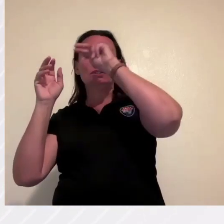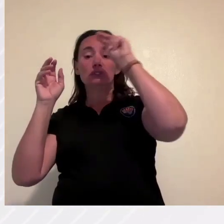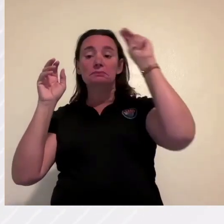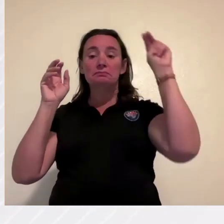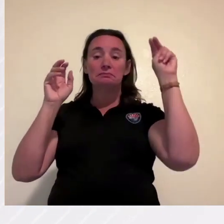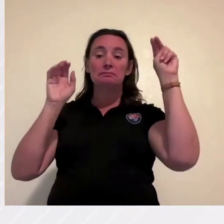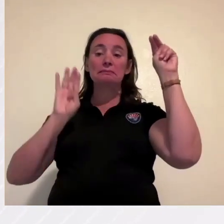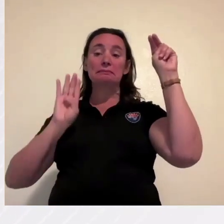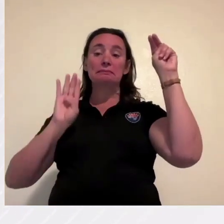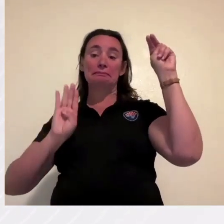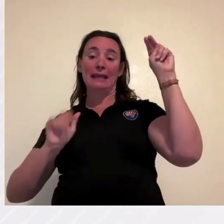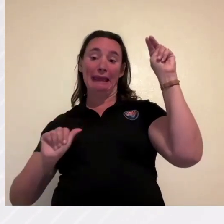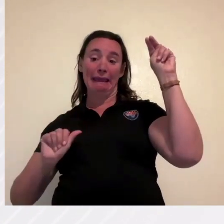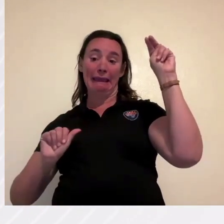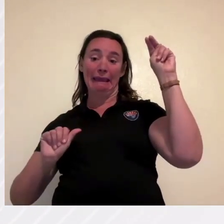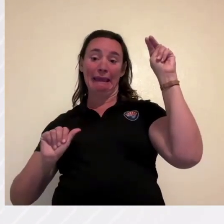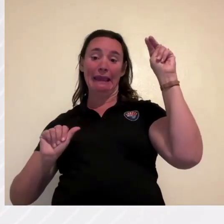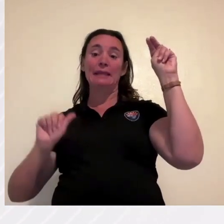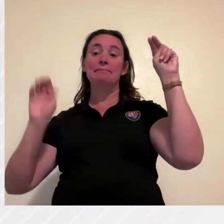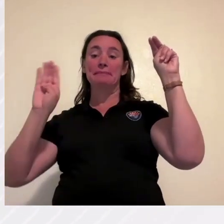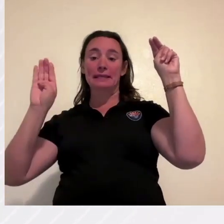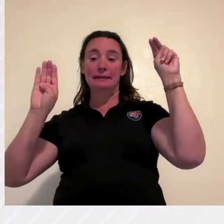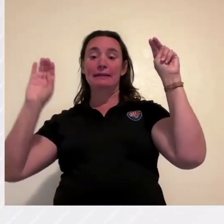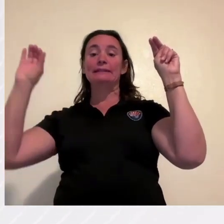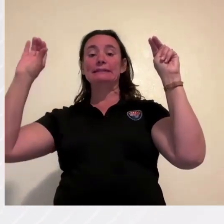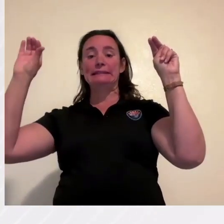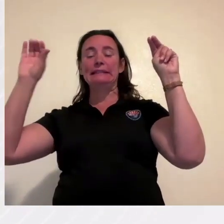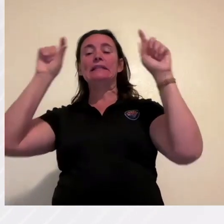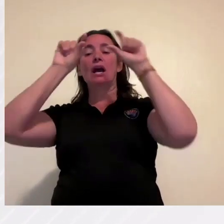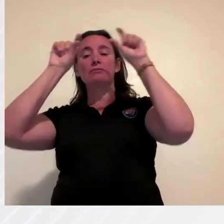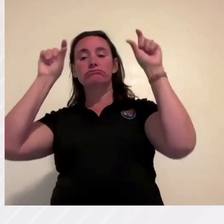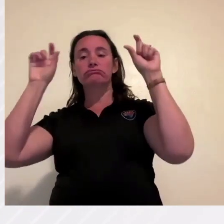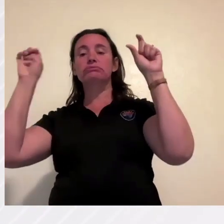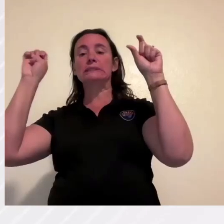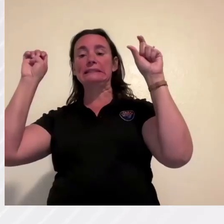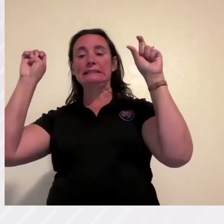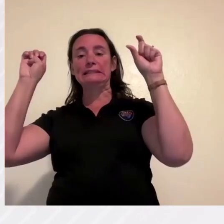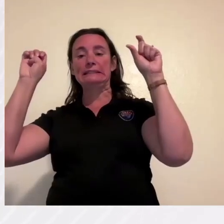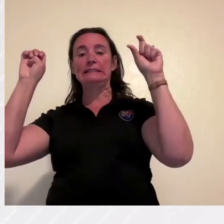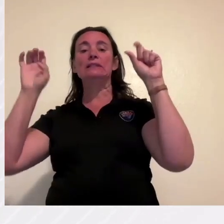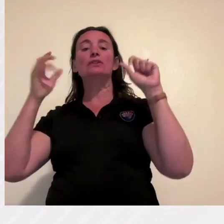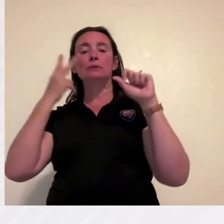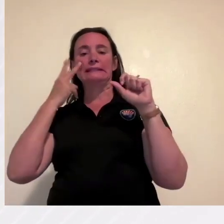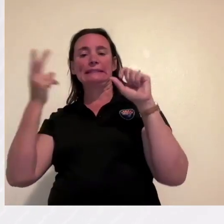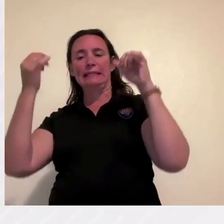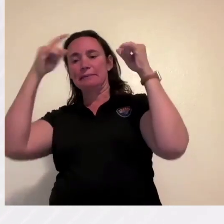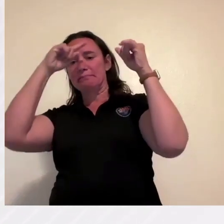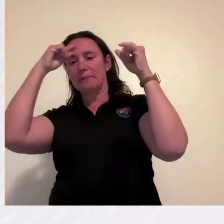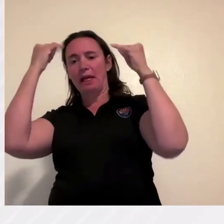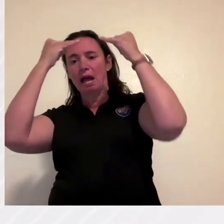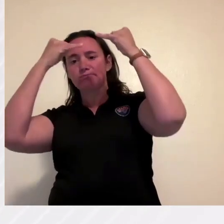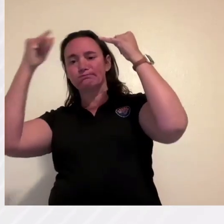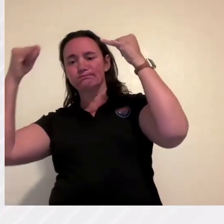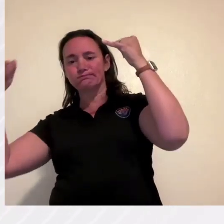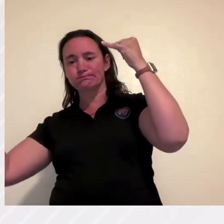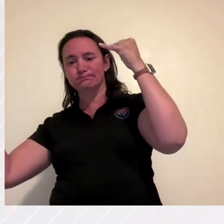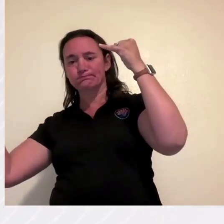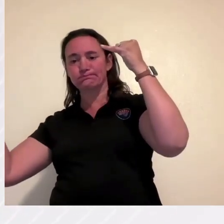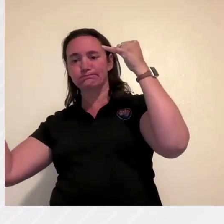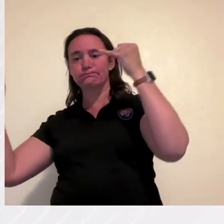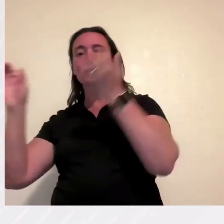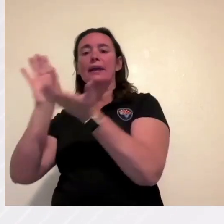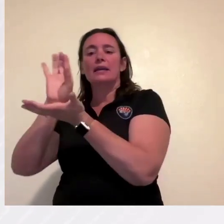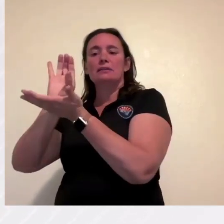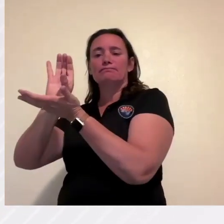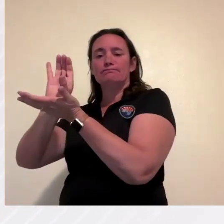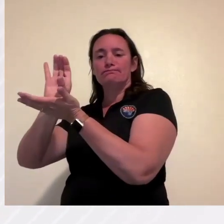Now we're moving into Division Delta and Echo. So again, you can see a lot of the black line. You can see a lot of dozer line. That dozer line out here away